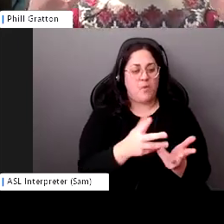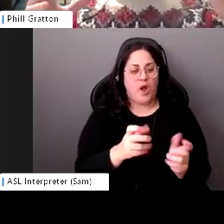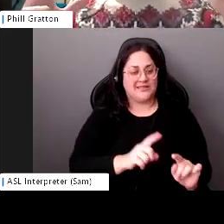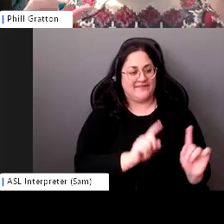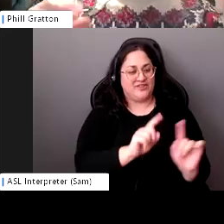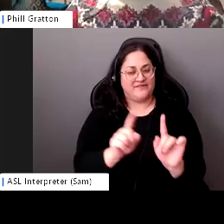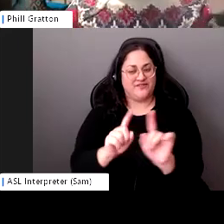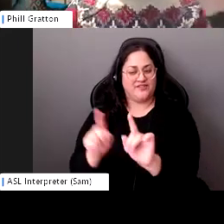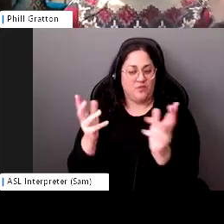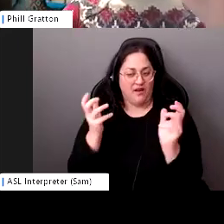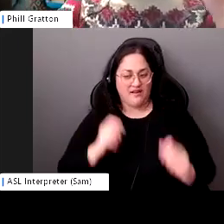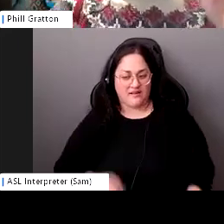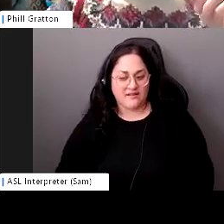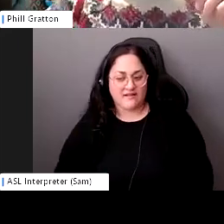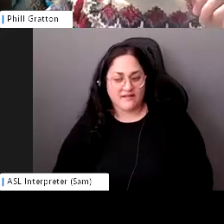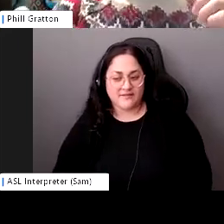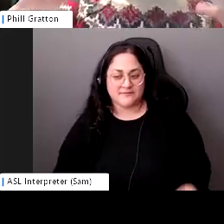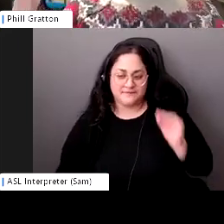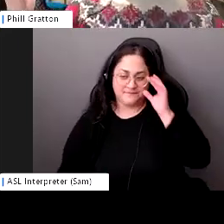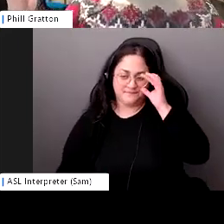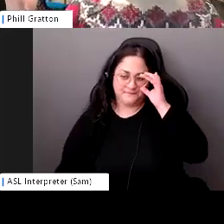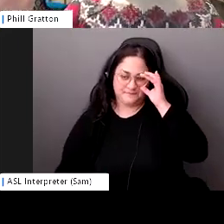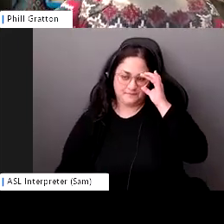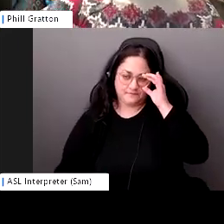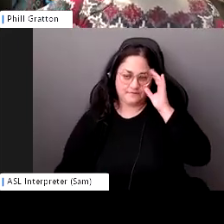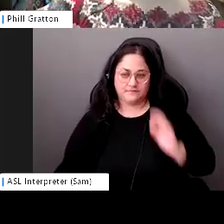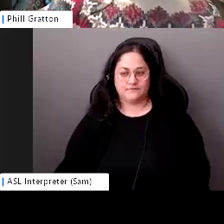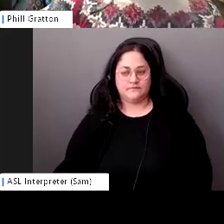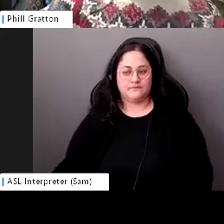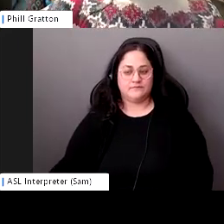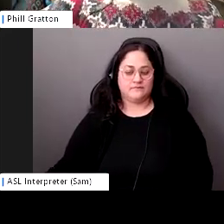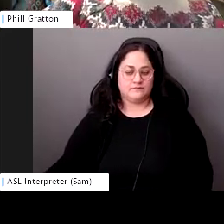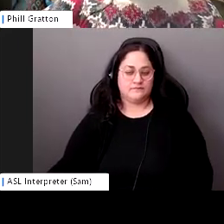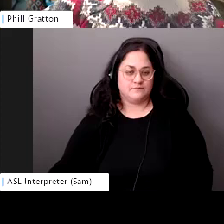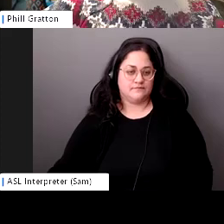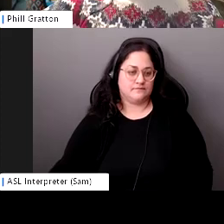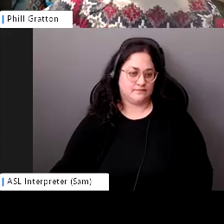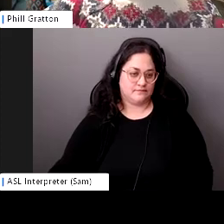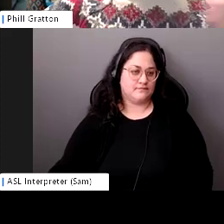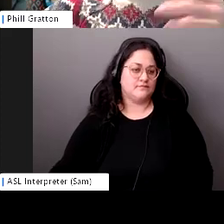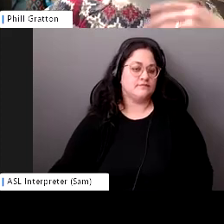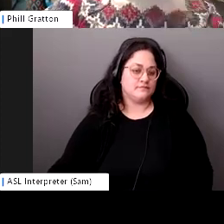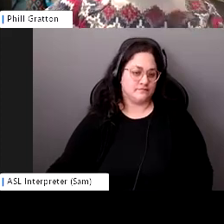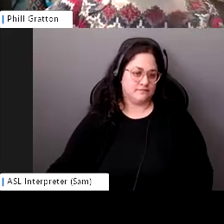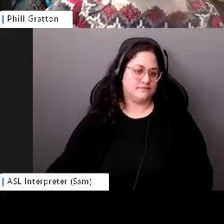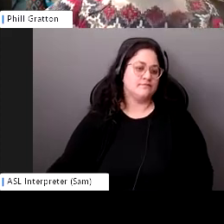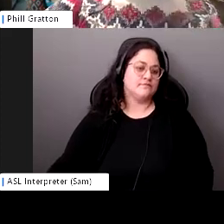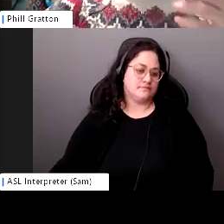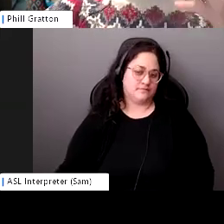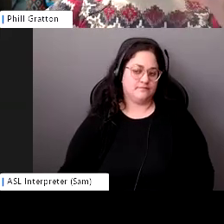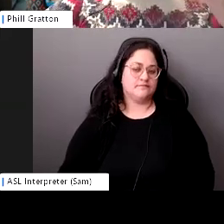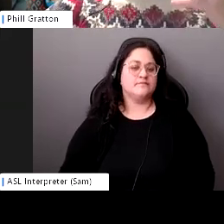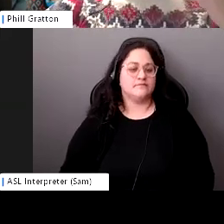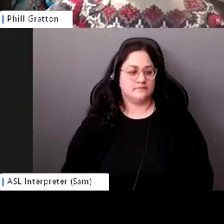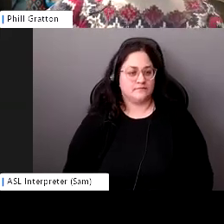like, oh, I want to be different for everyone. You could just ask it to do 10 messages and look at these different things.